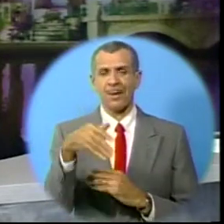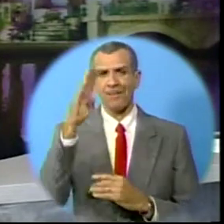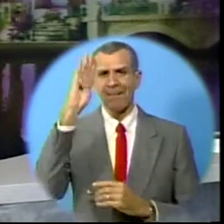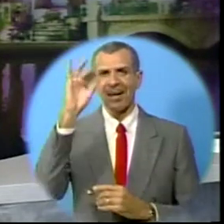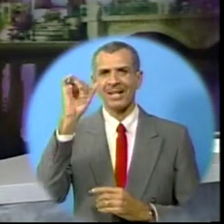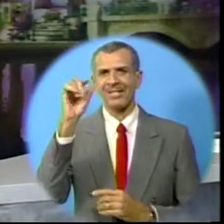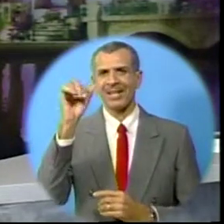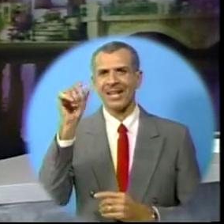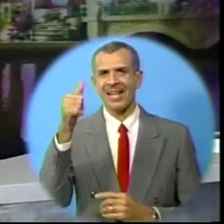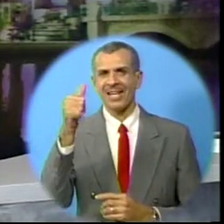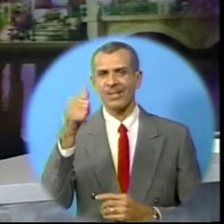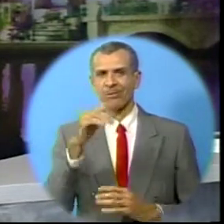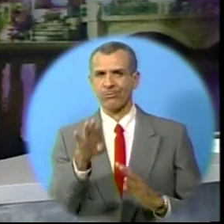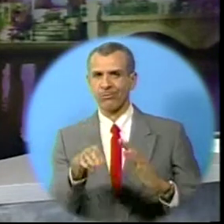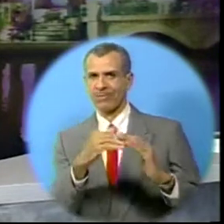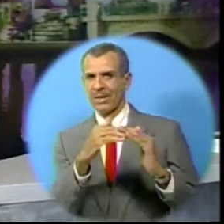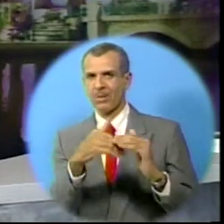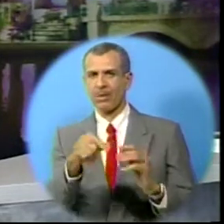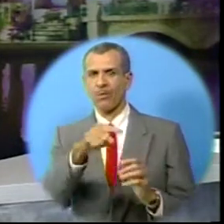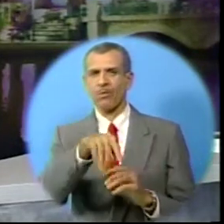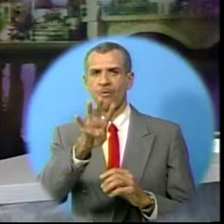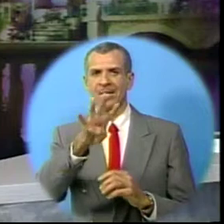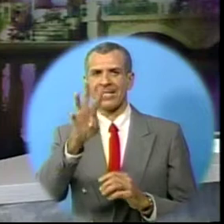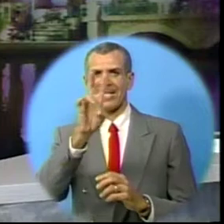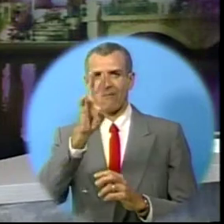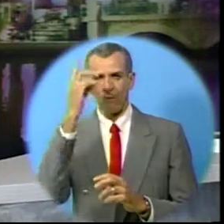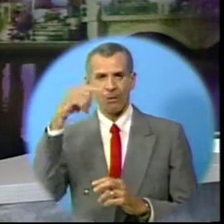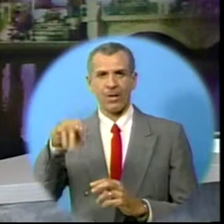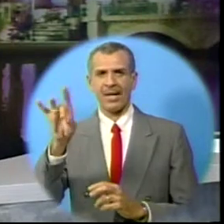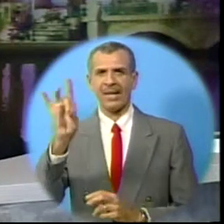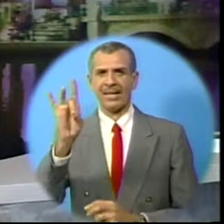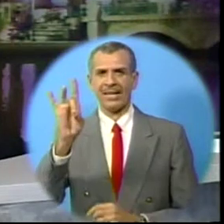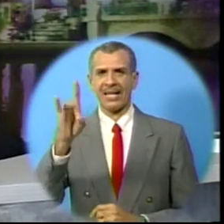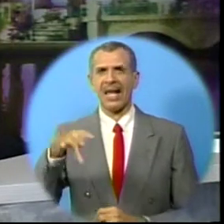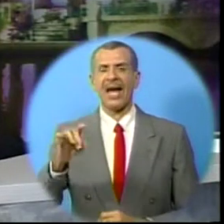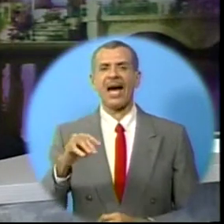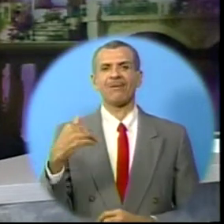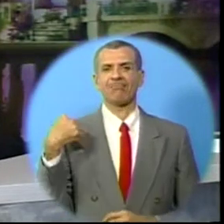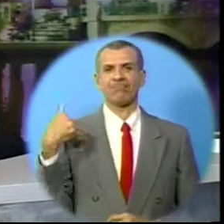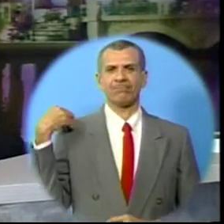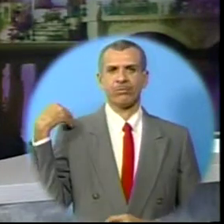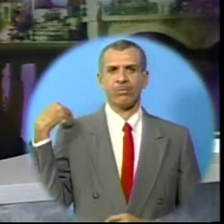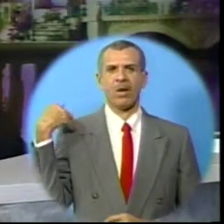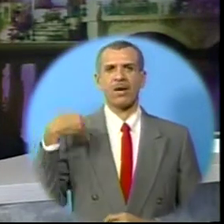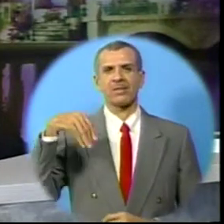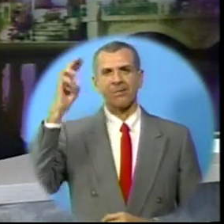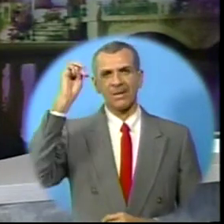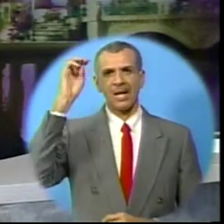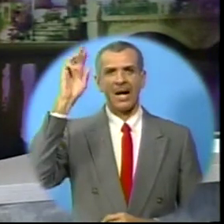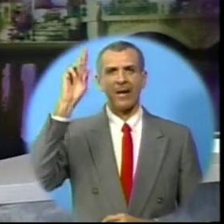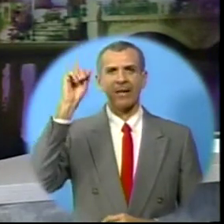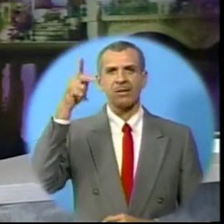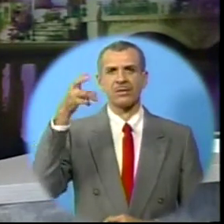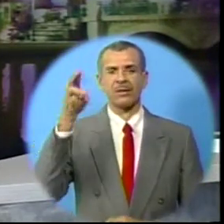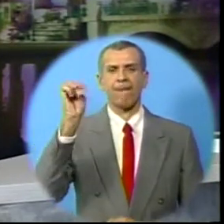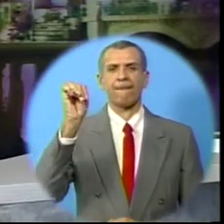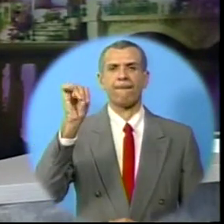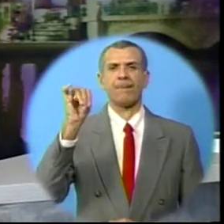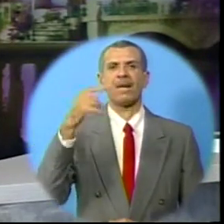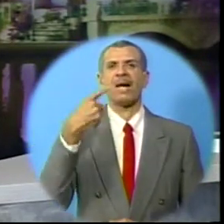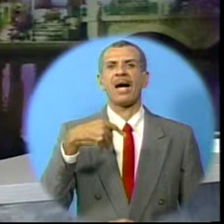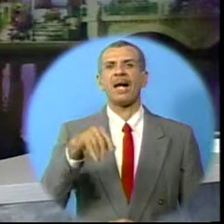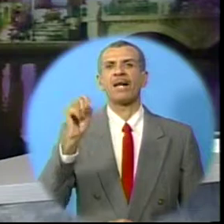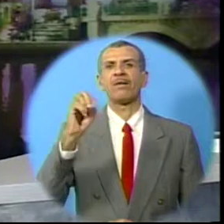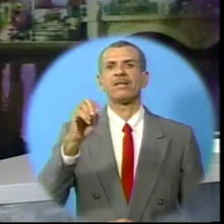Bangladesh were restricted to 247 for 8. Skipper Mushfiqur Rahim top scored with 72. Tamim Akbal